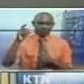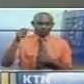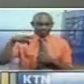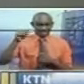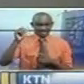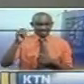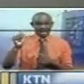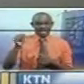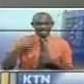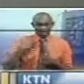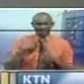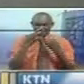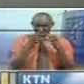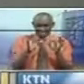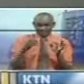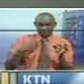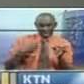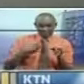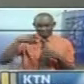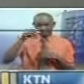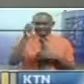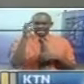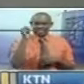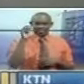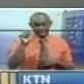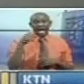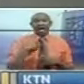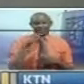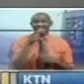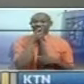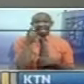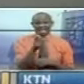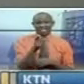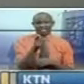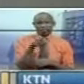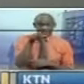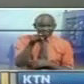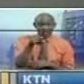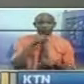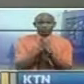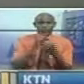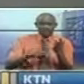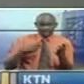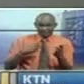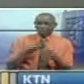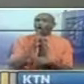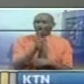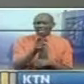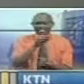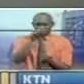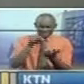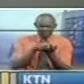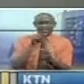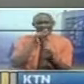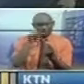He needs what we call fresh frozen plasma or cryoprecipitate. And that has to be ordered specifically for